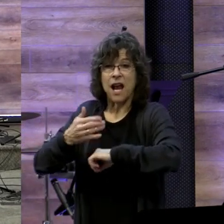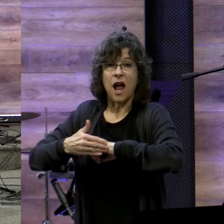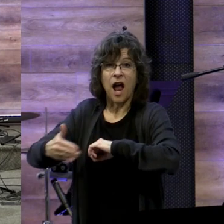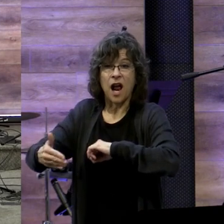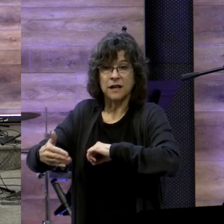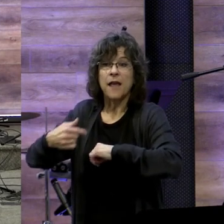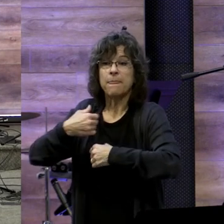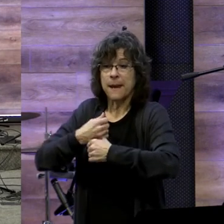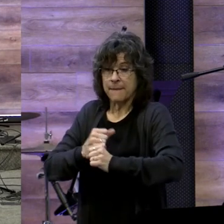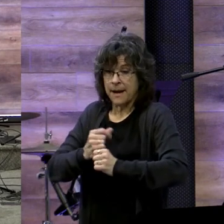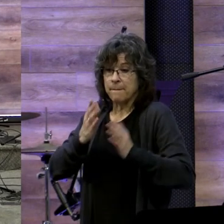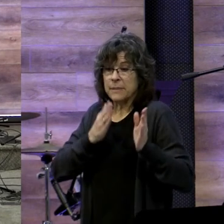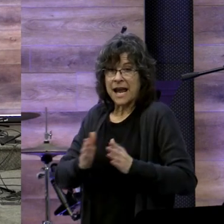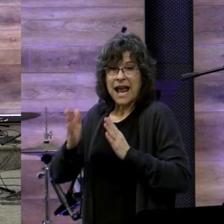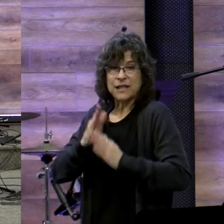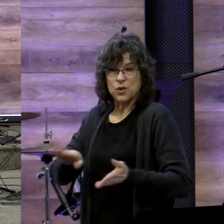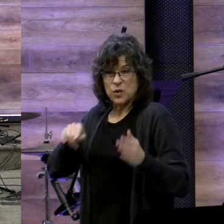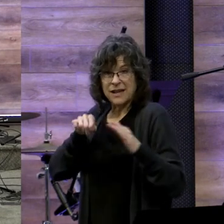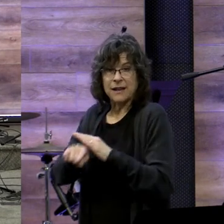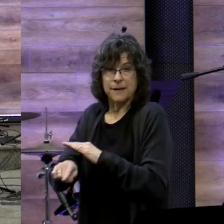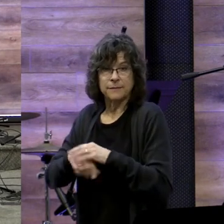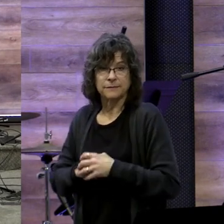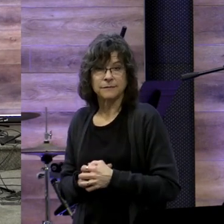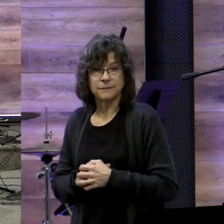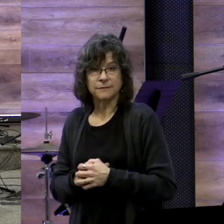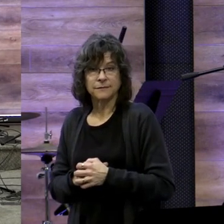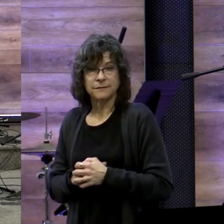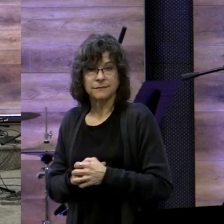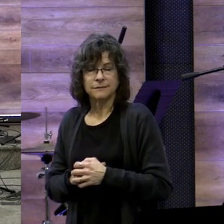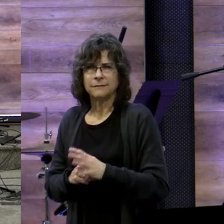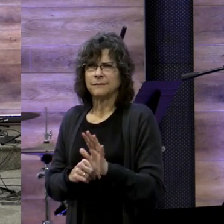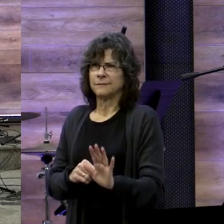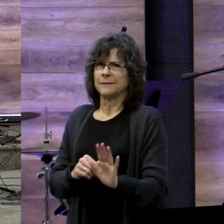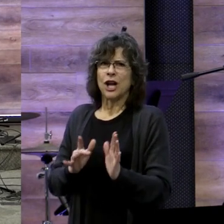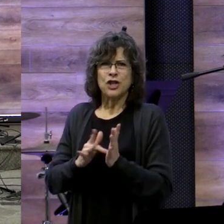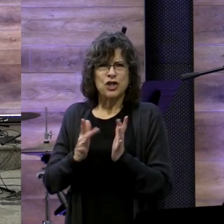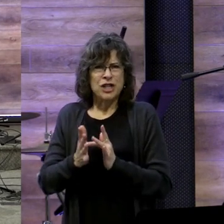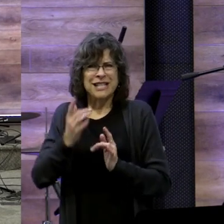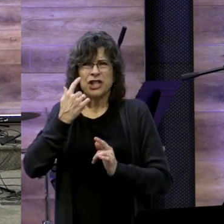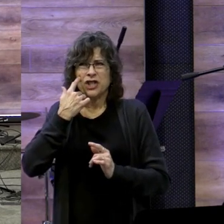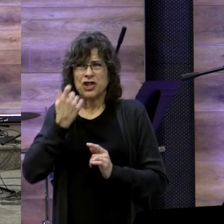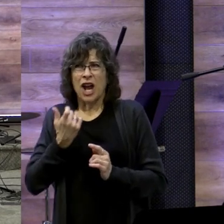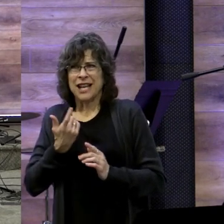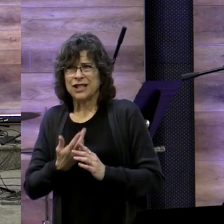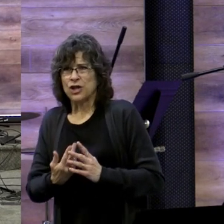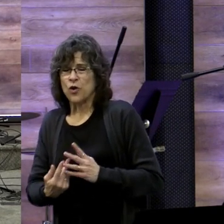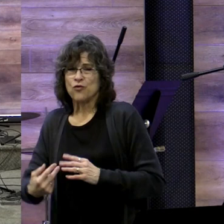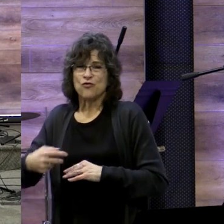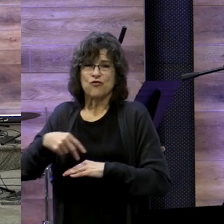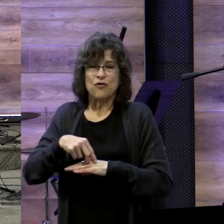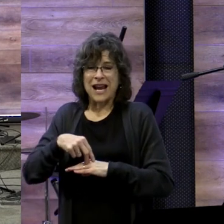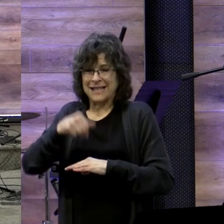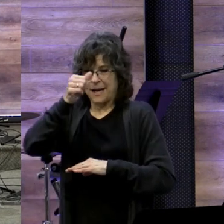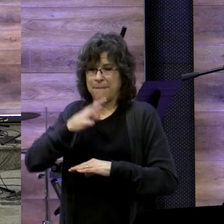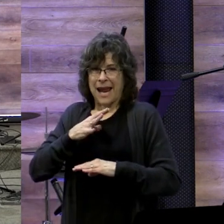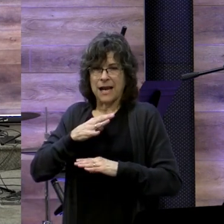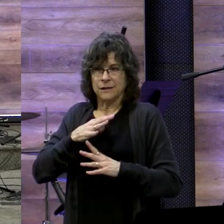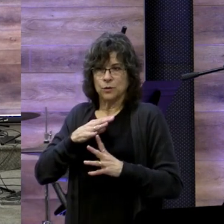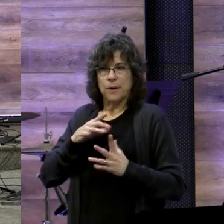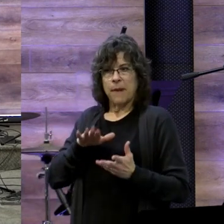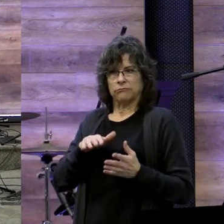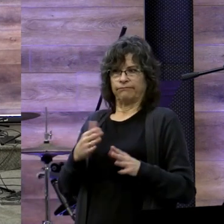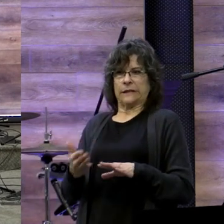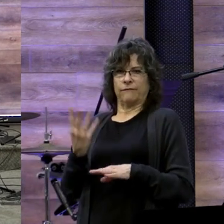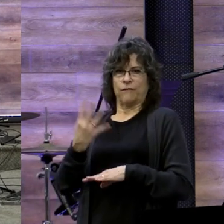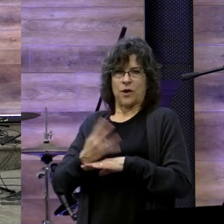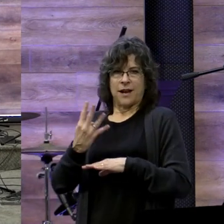death. Raising a man who had been dead for 4 days was a whole new level of miracle for Jesus. And